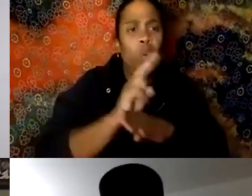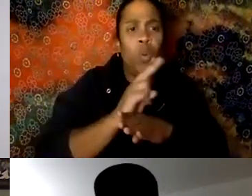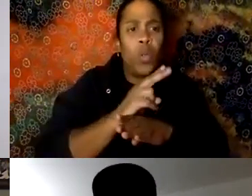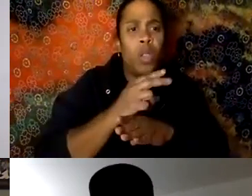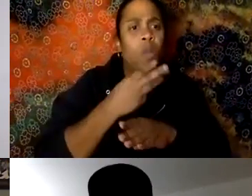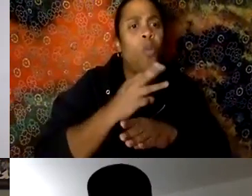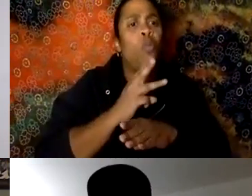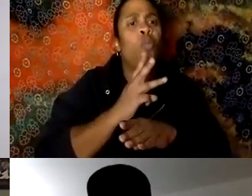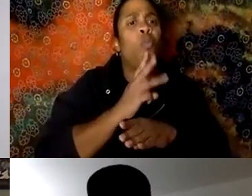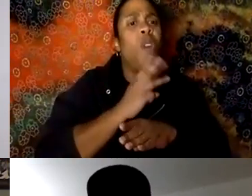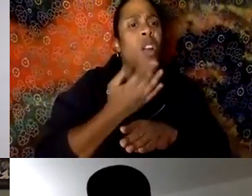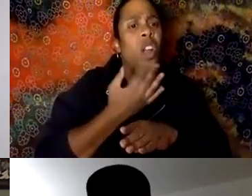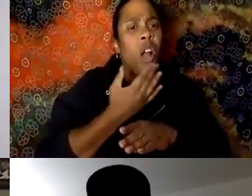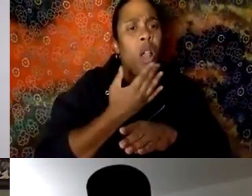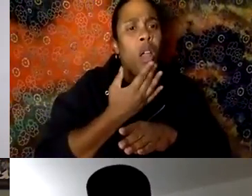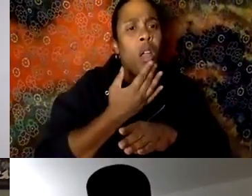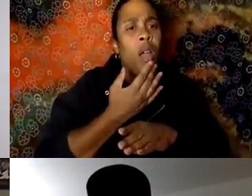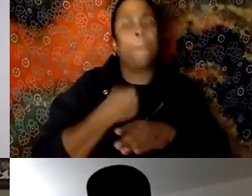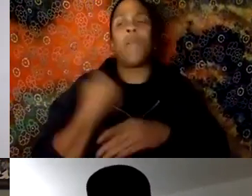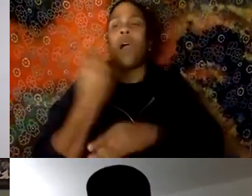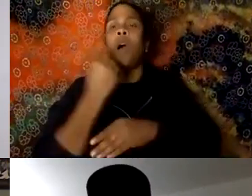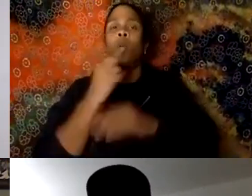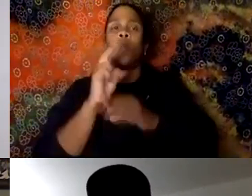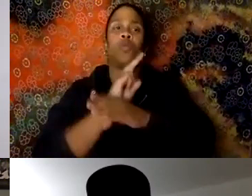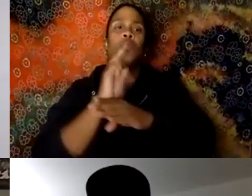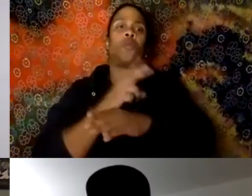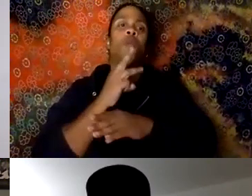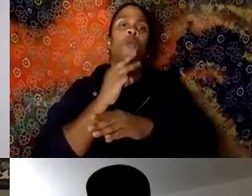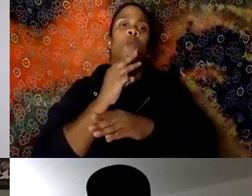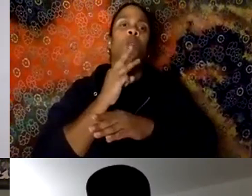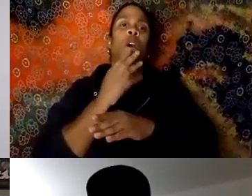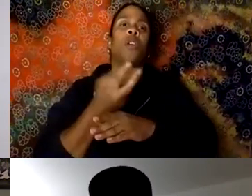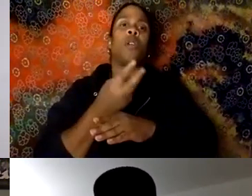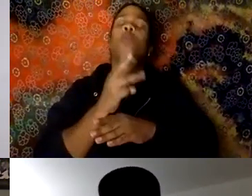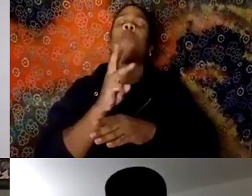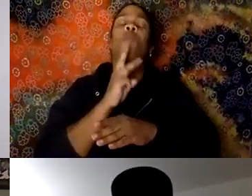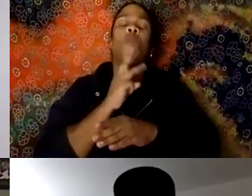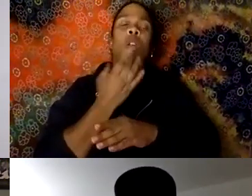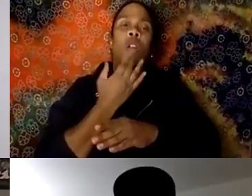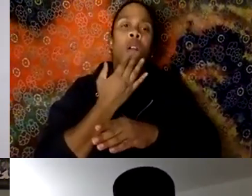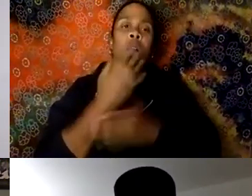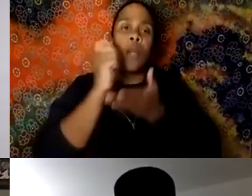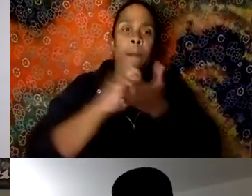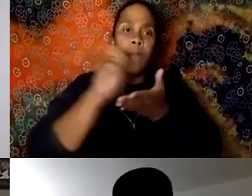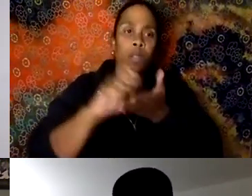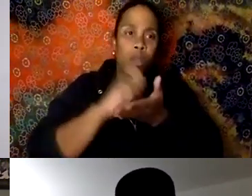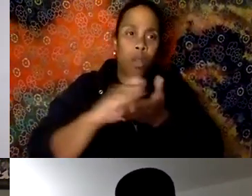it? So I always use watercolor pencils. I use Super Color by Karan